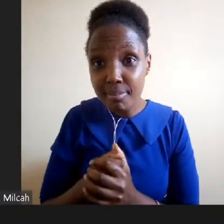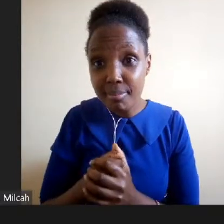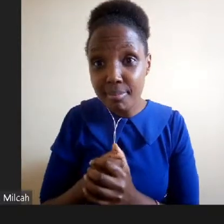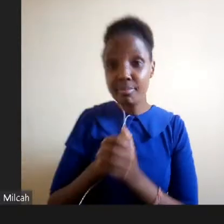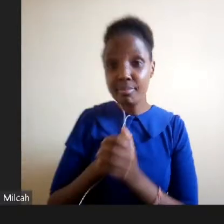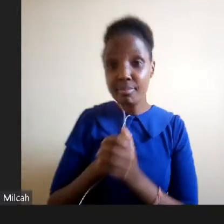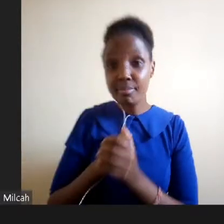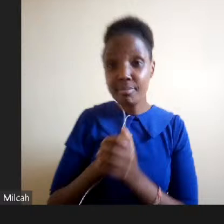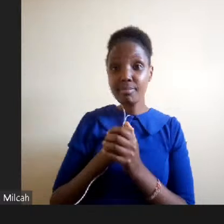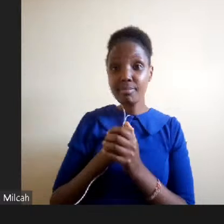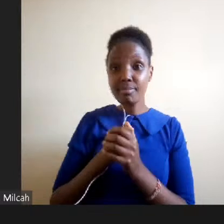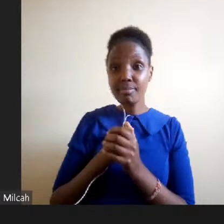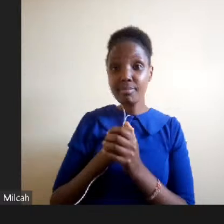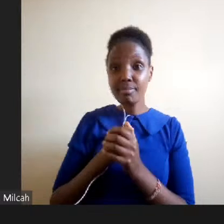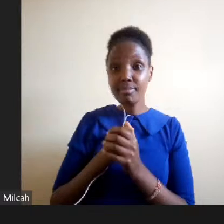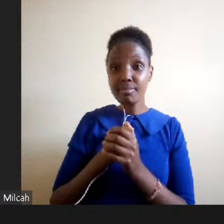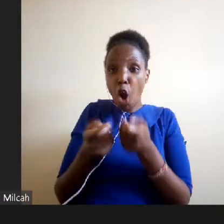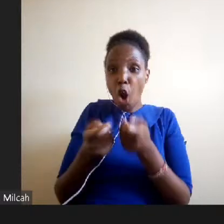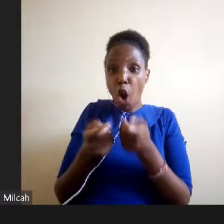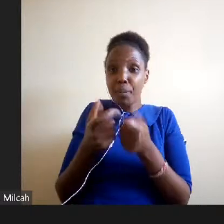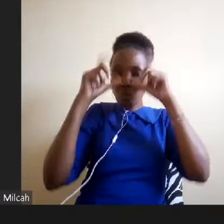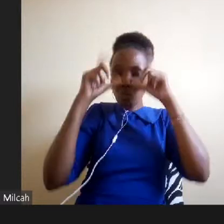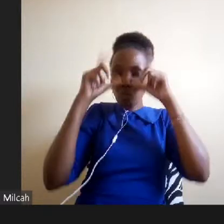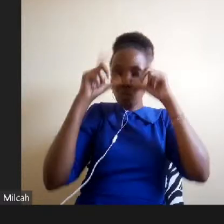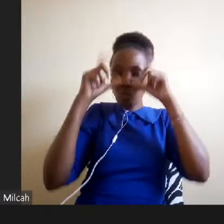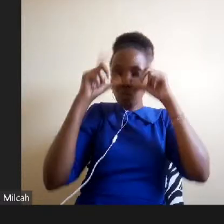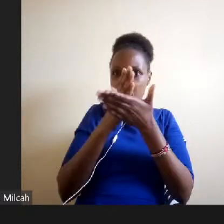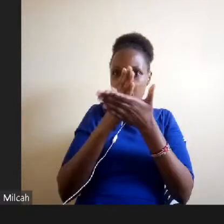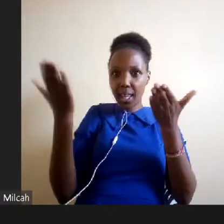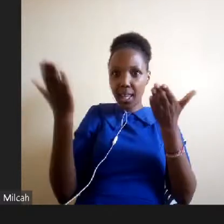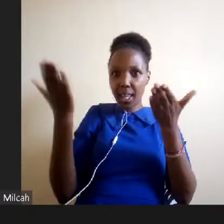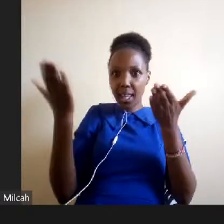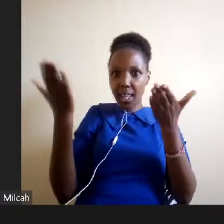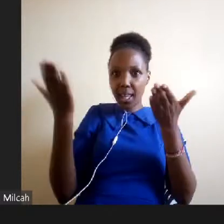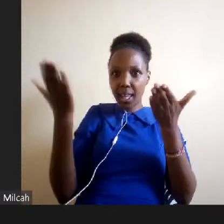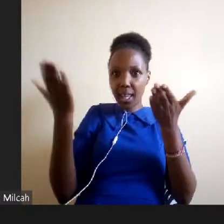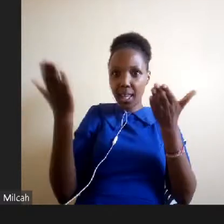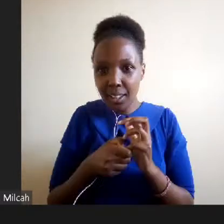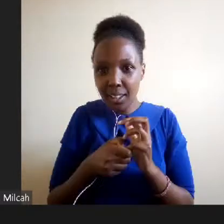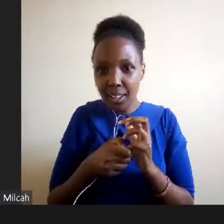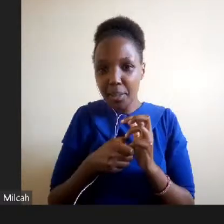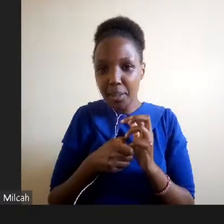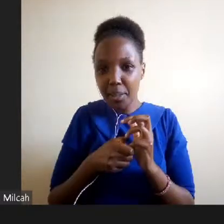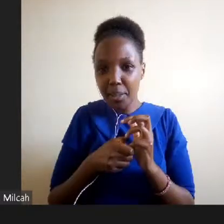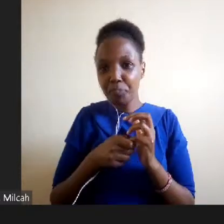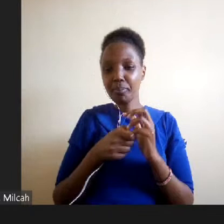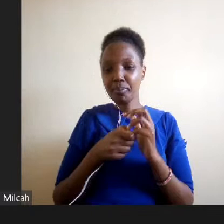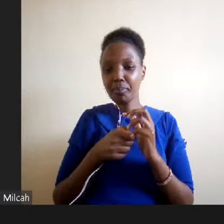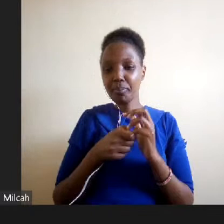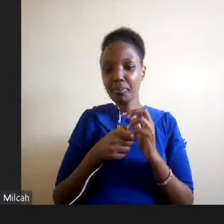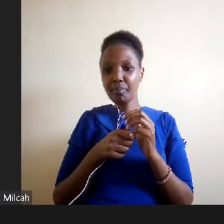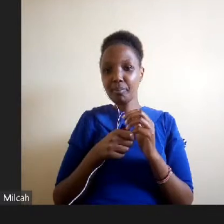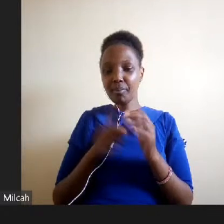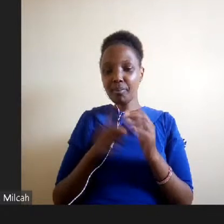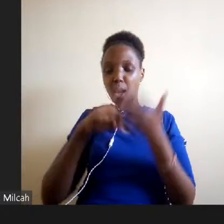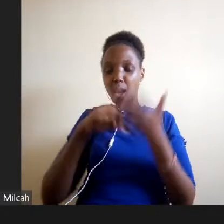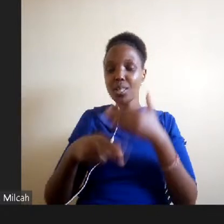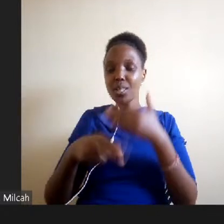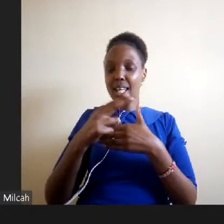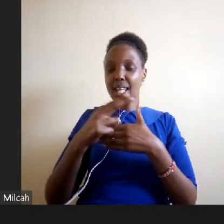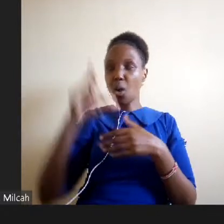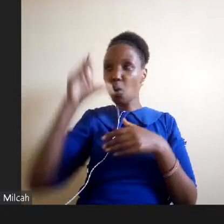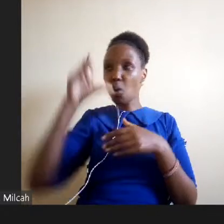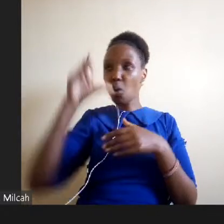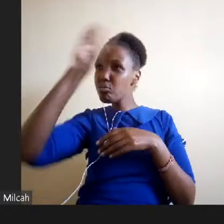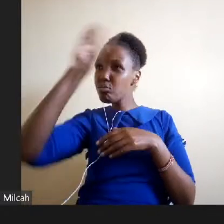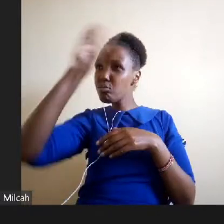times. And then I would just want to imagine how a conversation comes from a WhatsApp conversation. It gets into a platform where